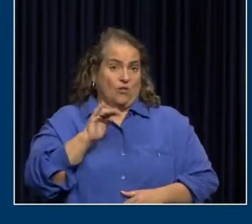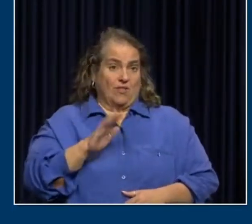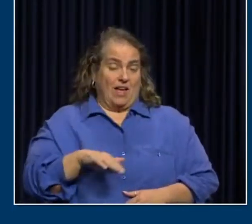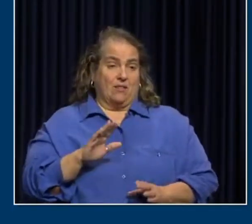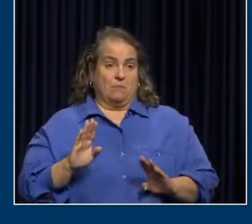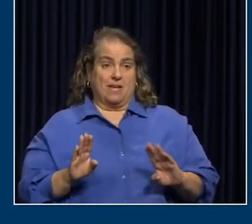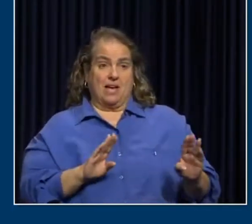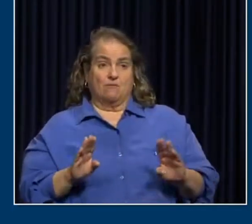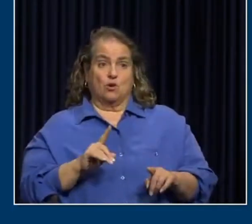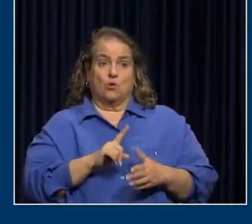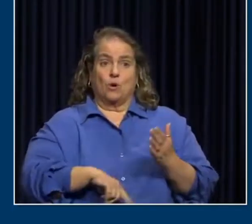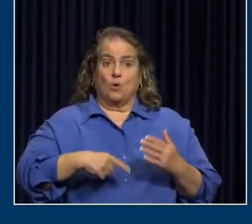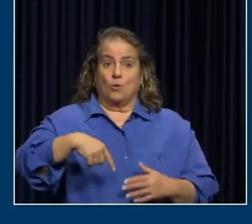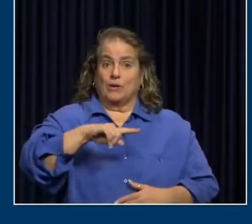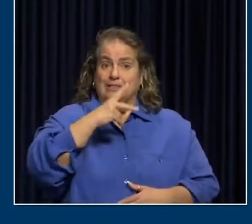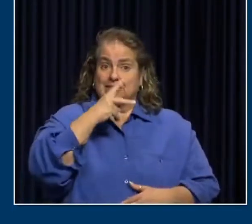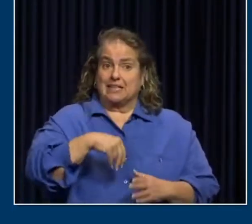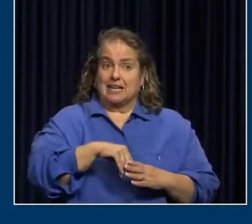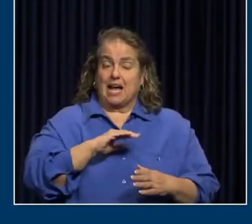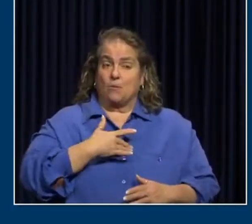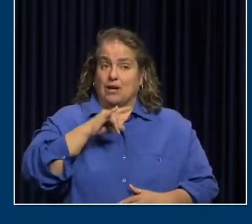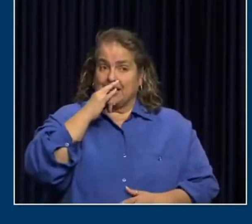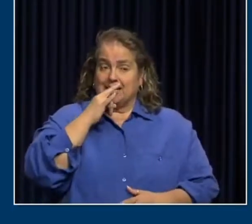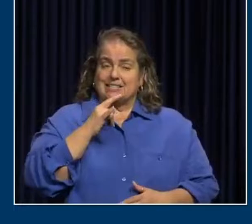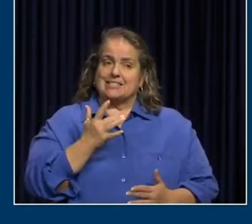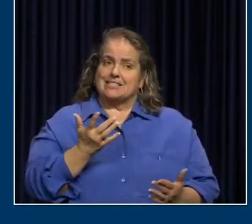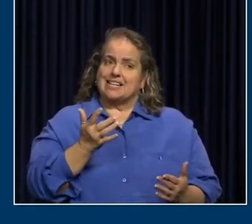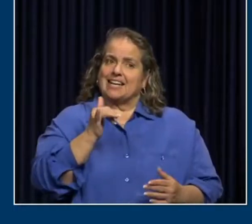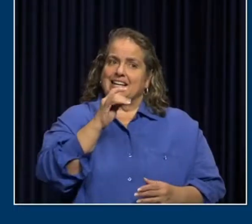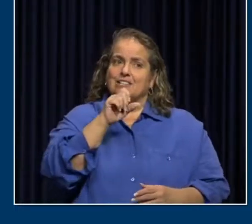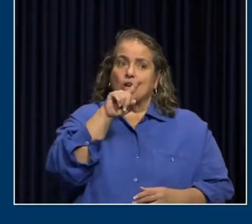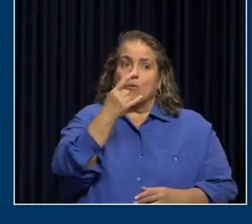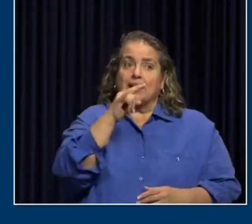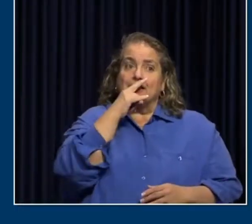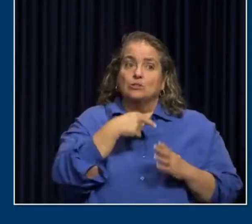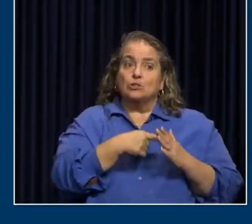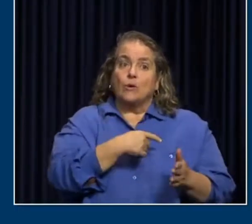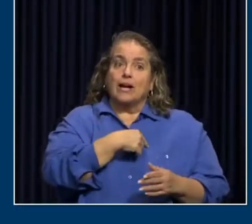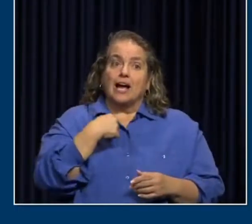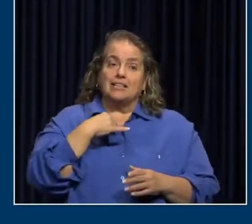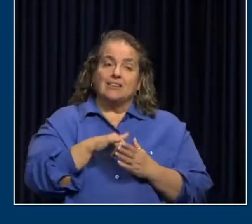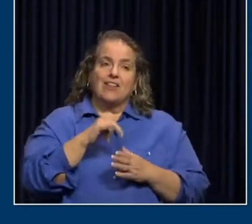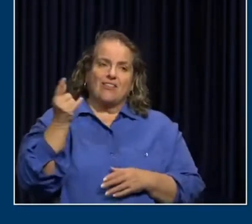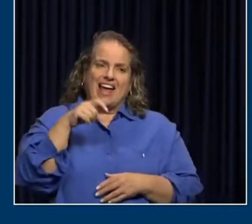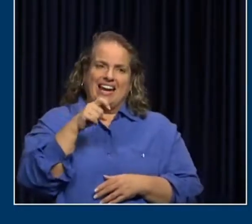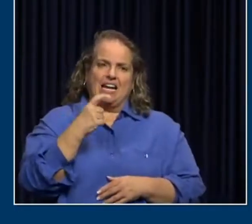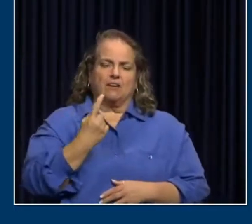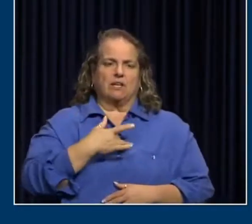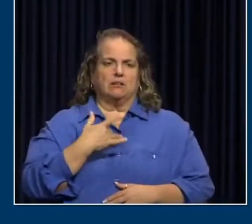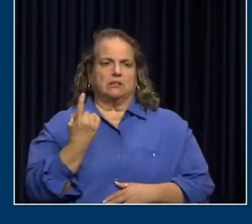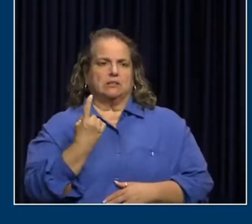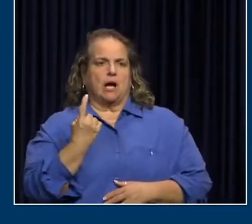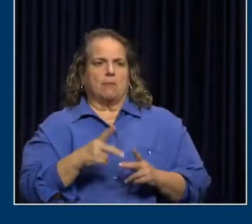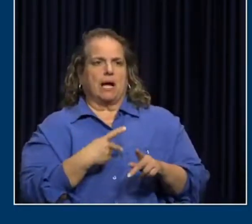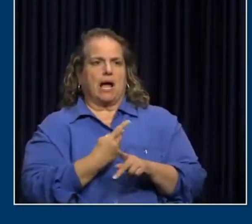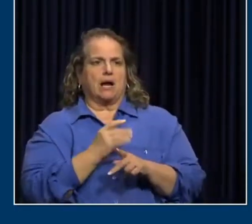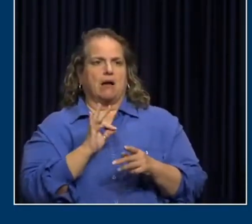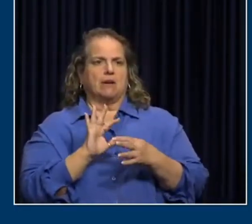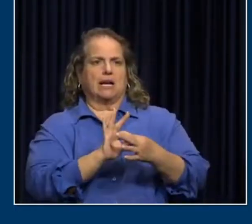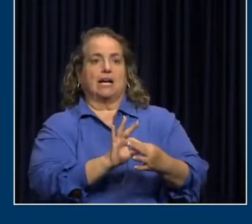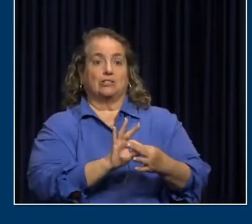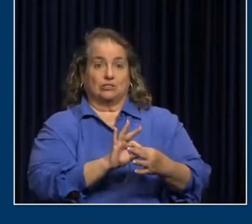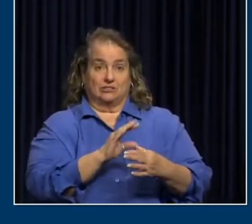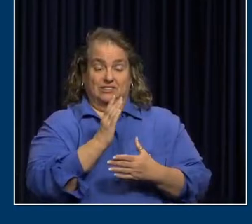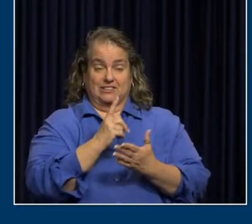really just kids showing us that they need something connected for them. I think a lot of times we talk about attention seeking with